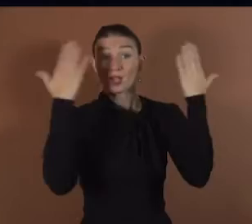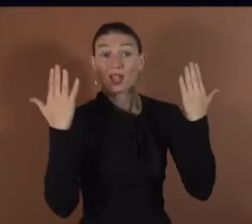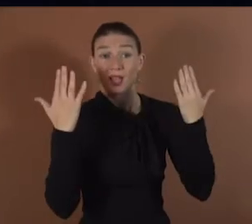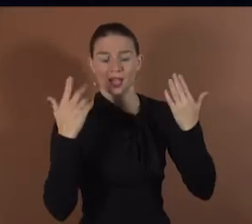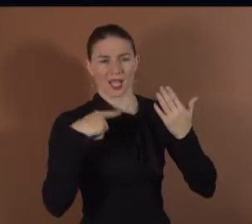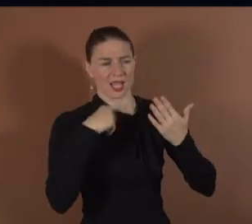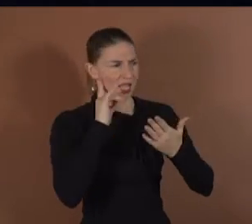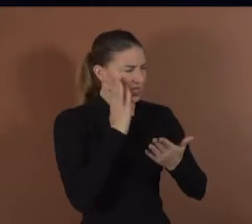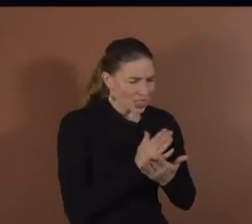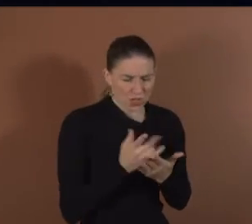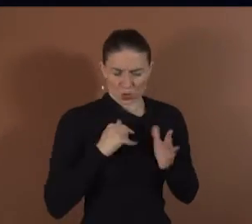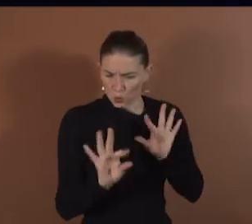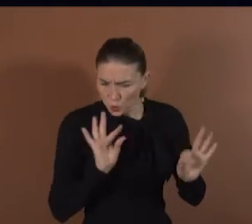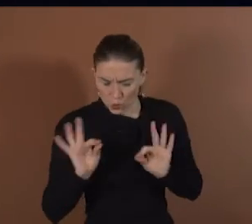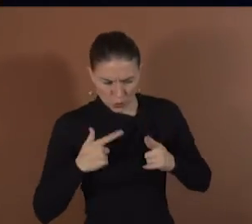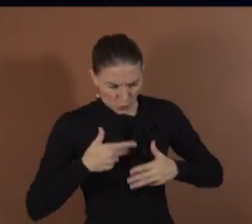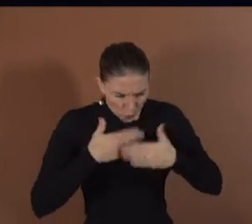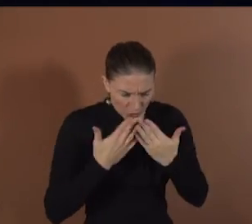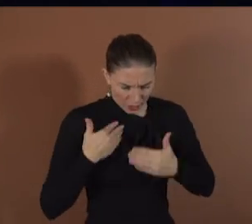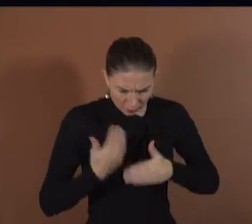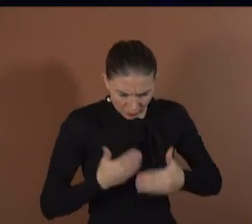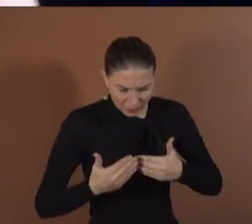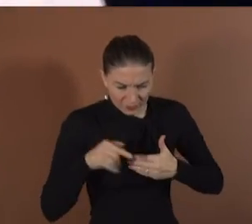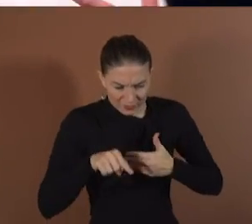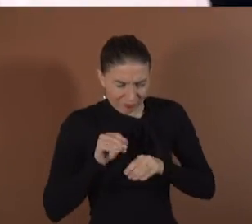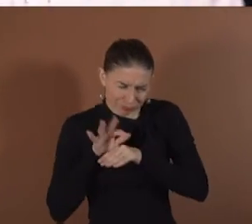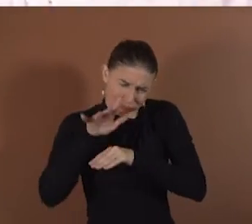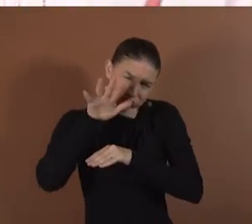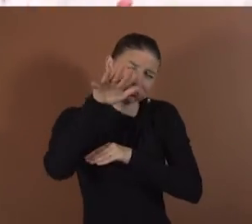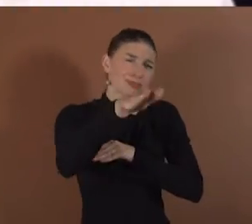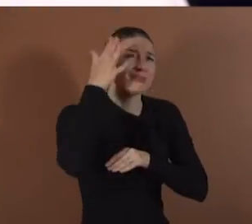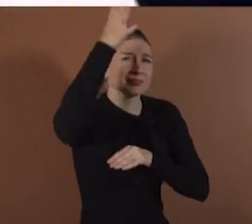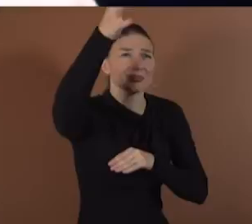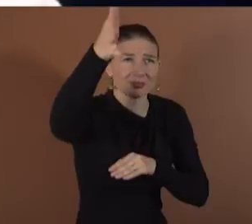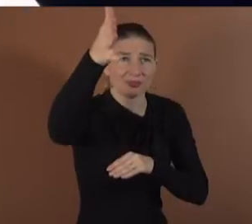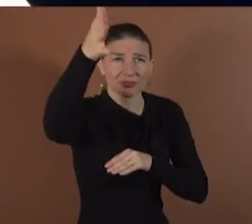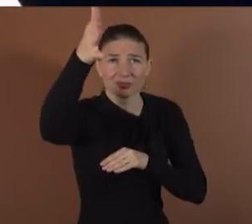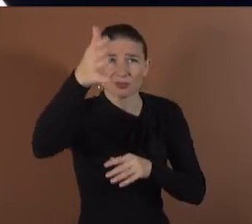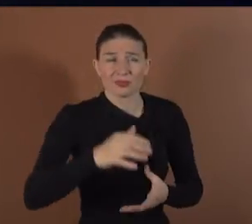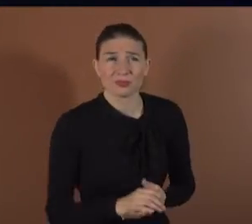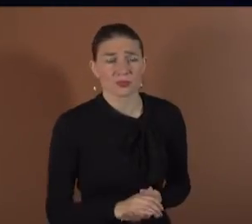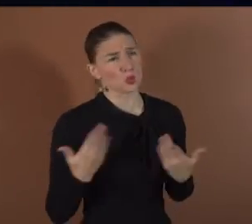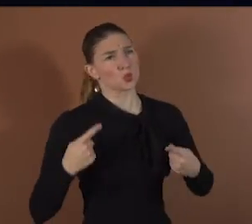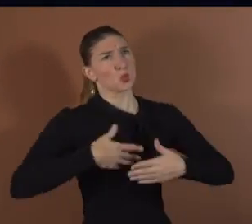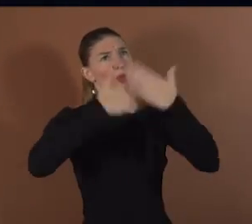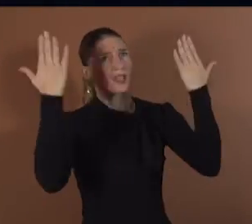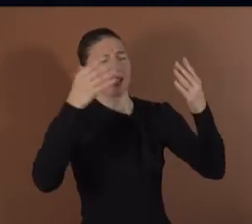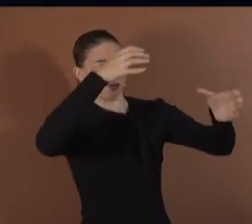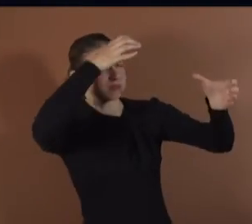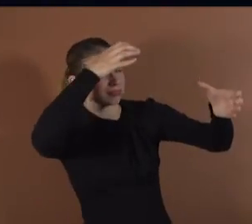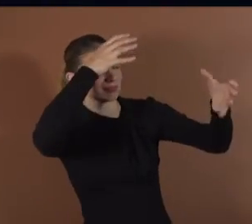all of us that have the luxury of knowledge, that have come to understand that what is at stake